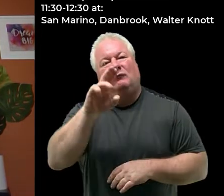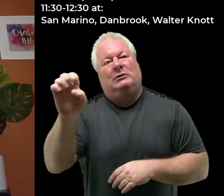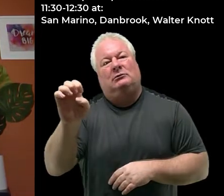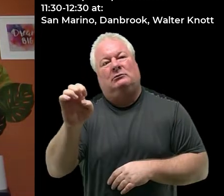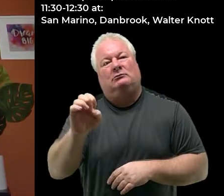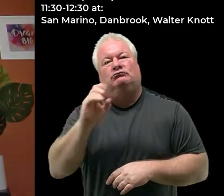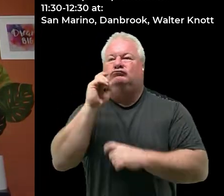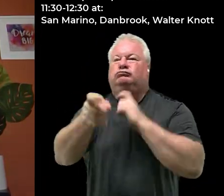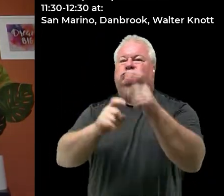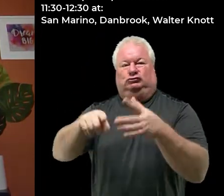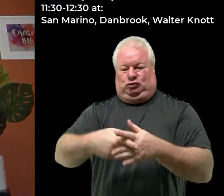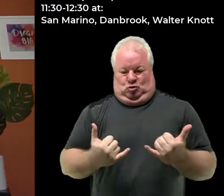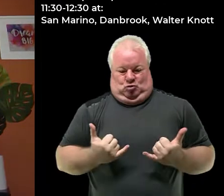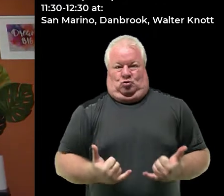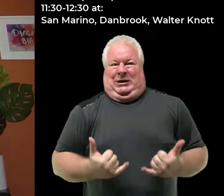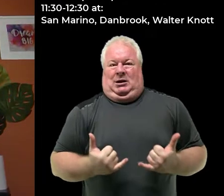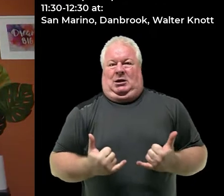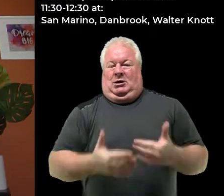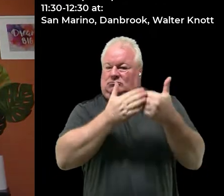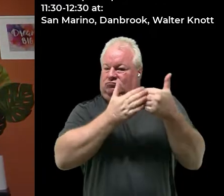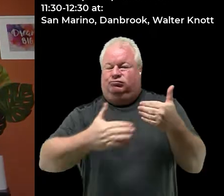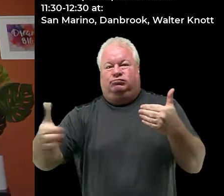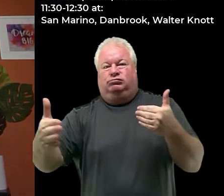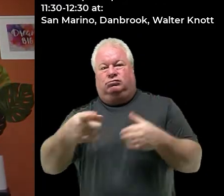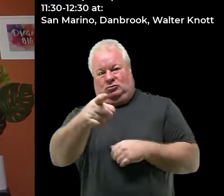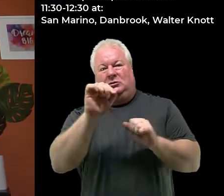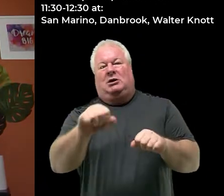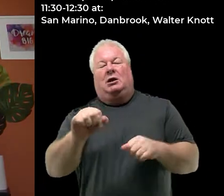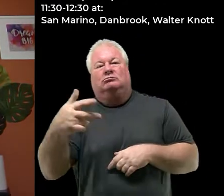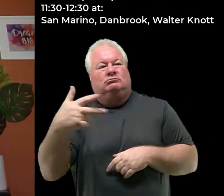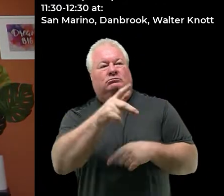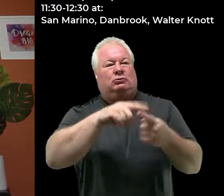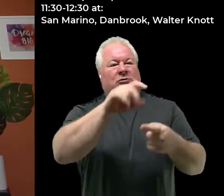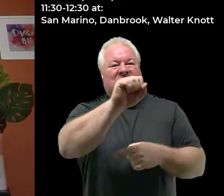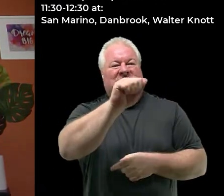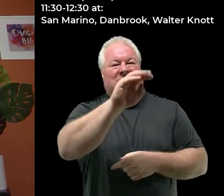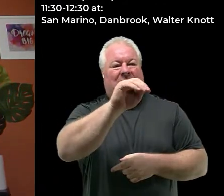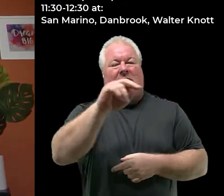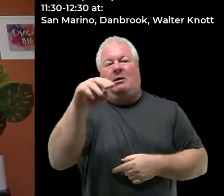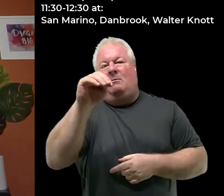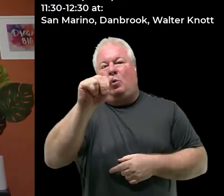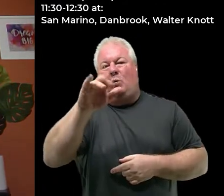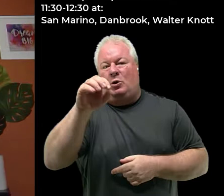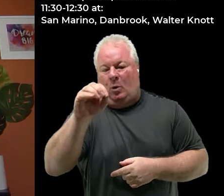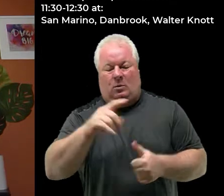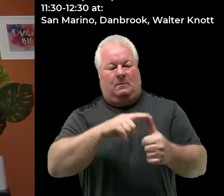lunch starting today. And you can go to San Marino,